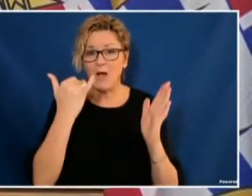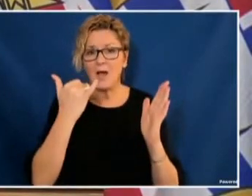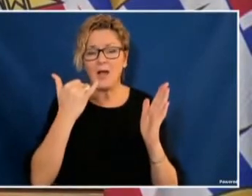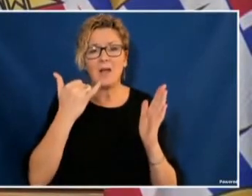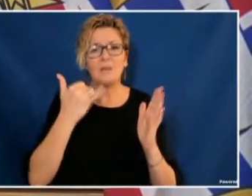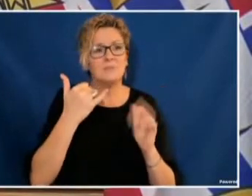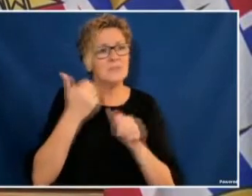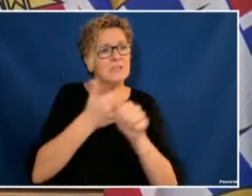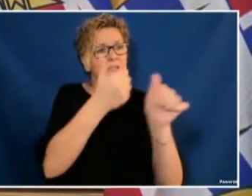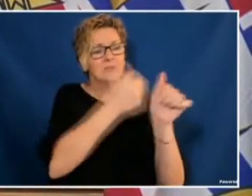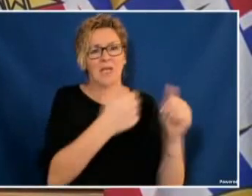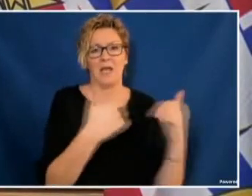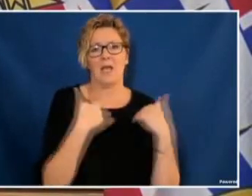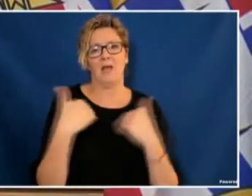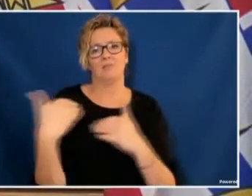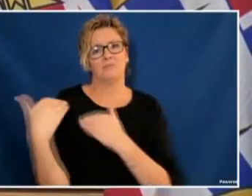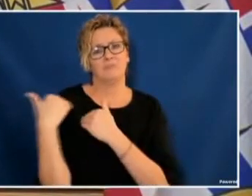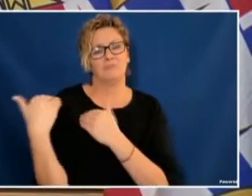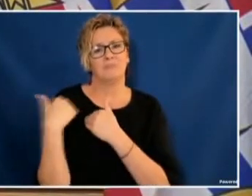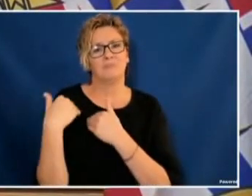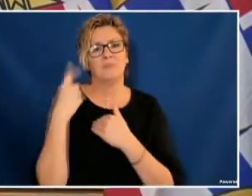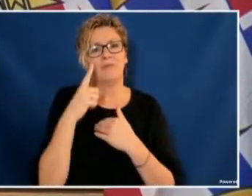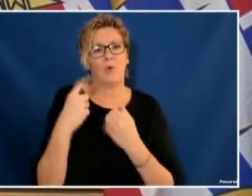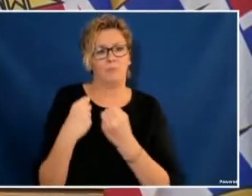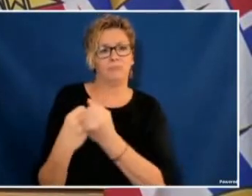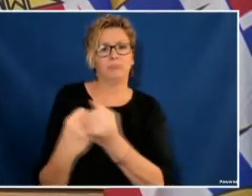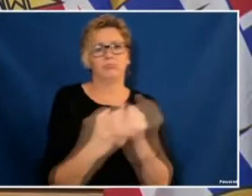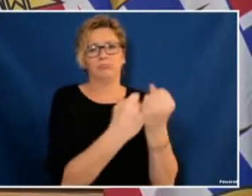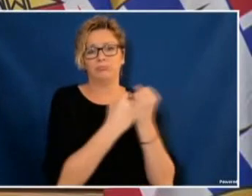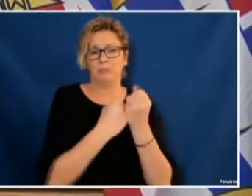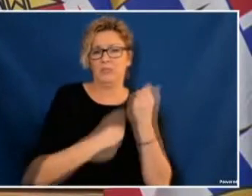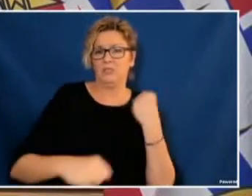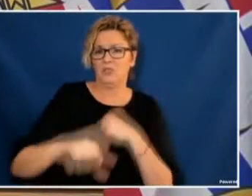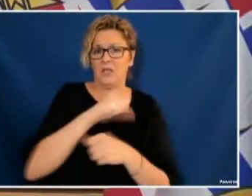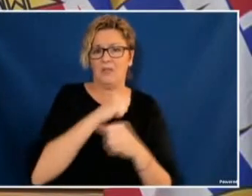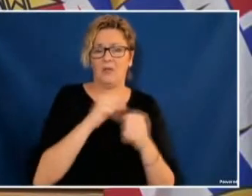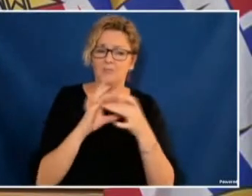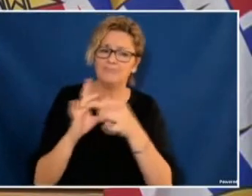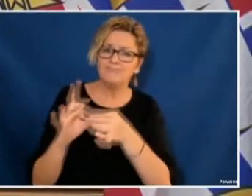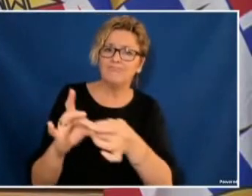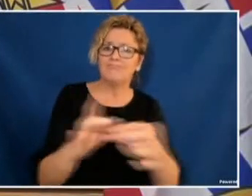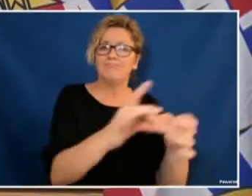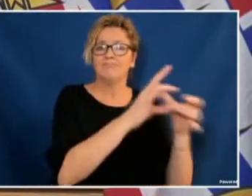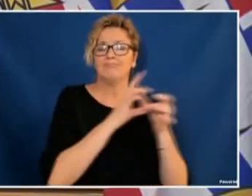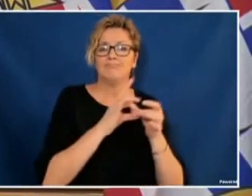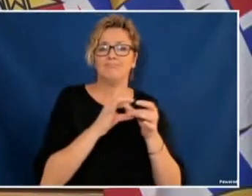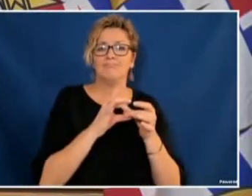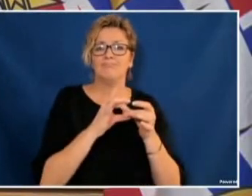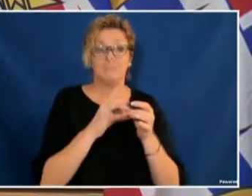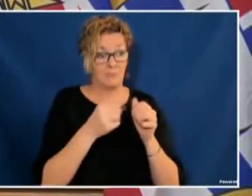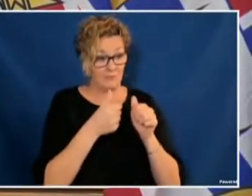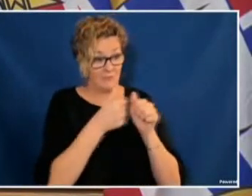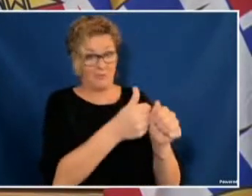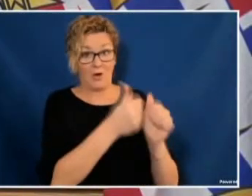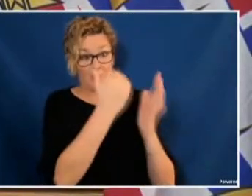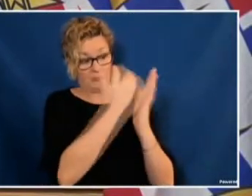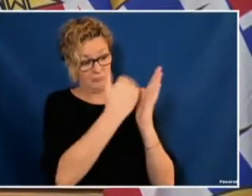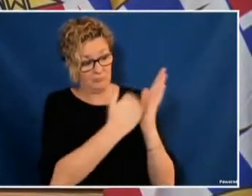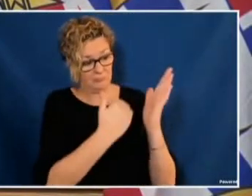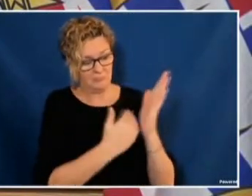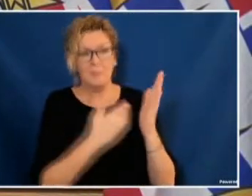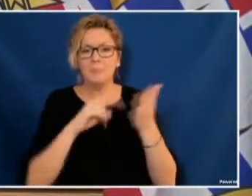dealing with, and was reminded in many ways that faith is not a building, that it's not about Sunday